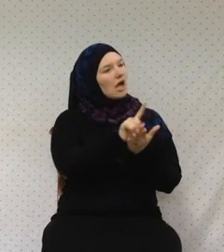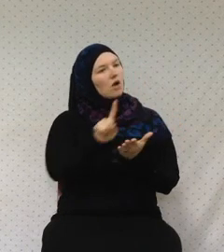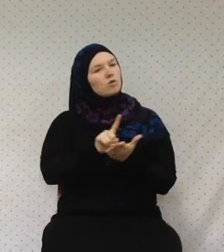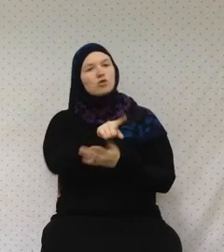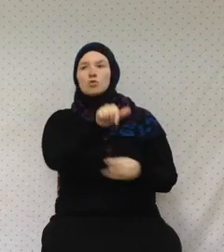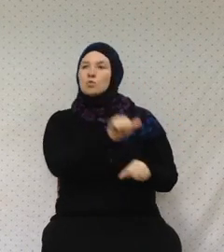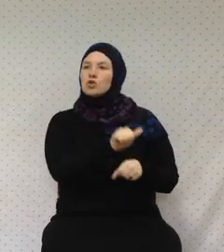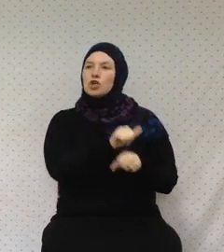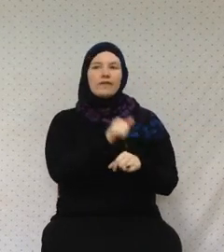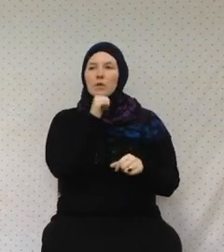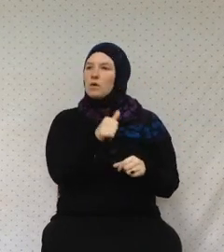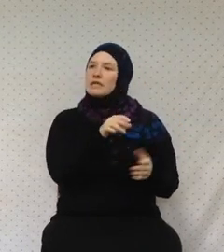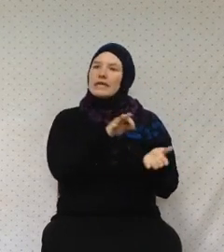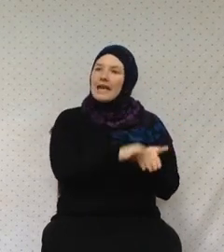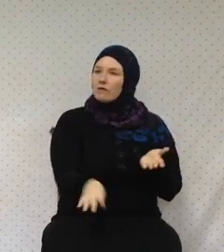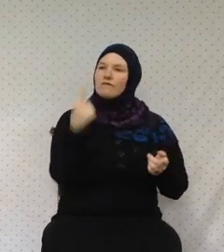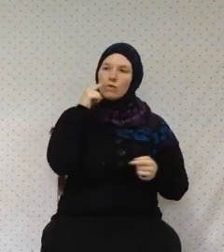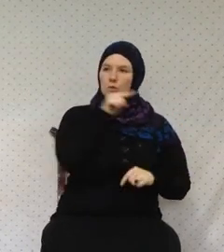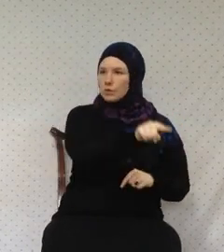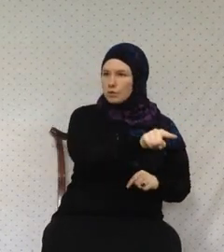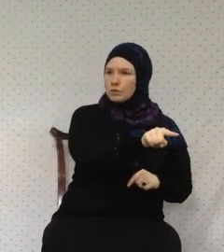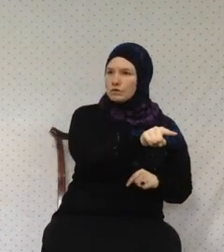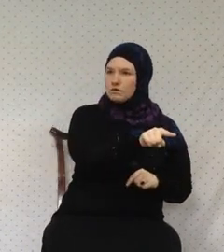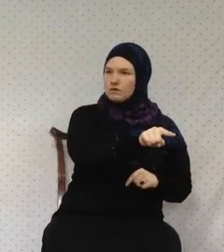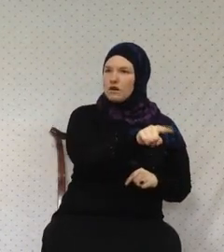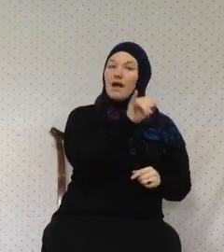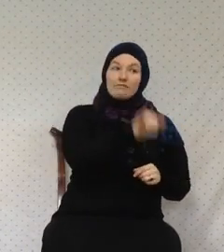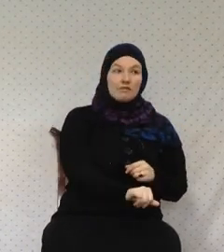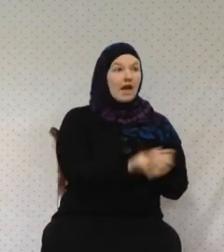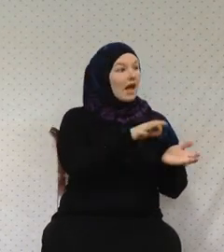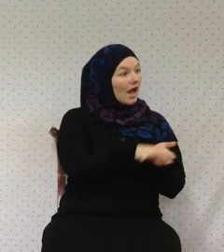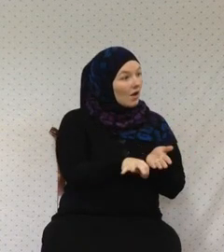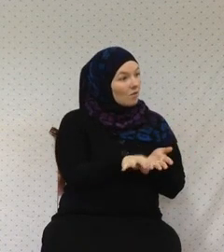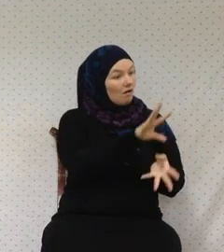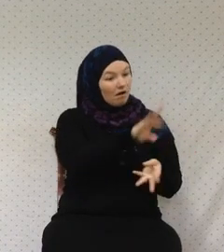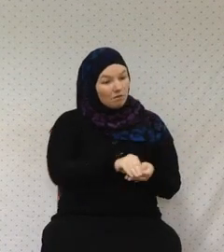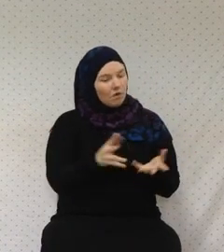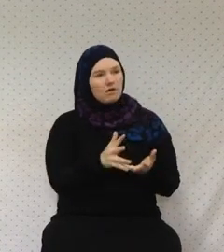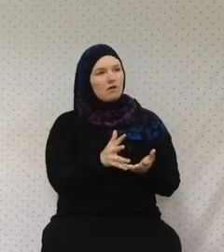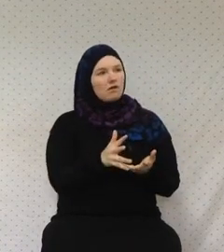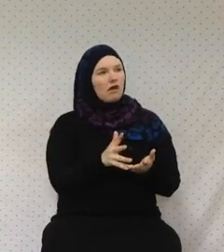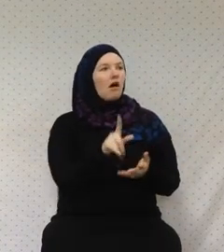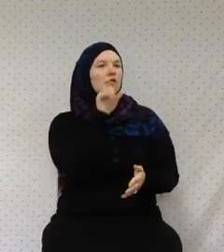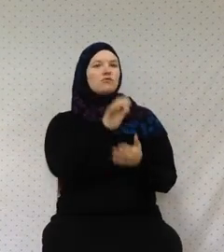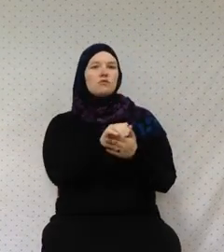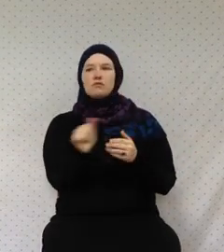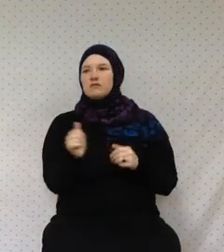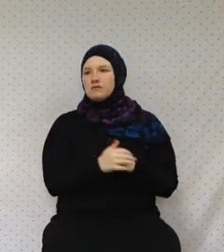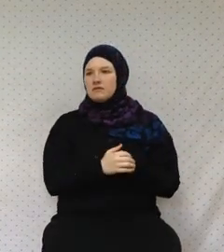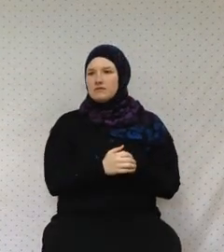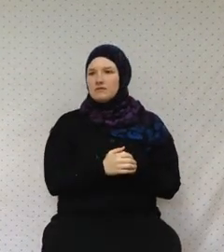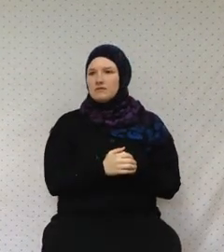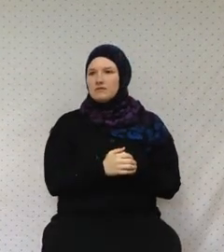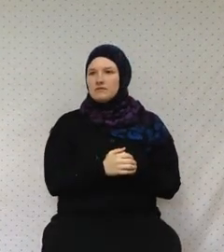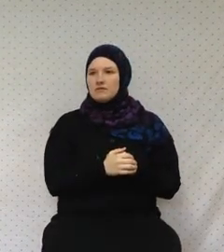you work that were not calculated for you." And those hours came down to $100.